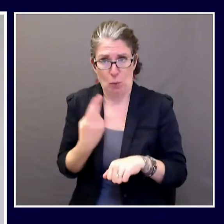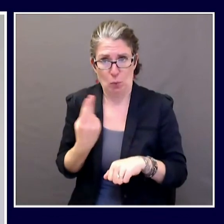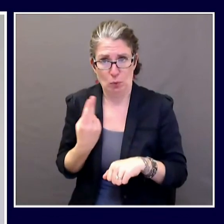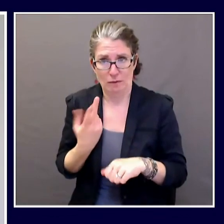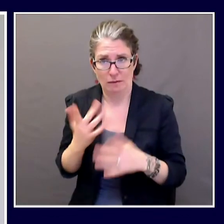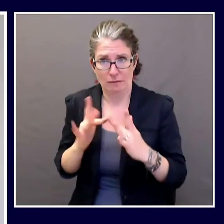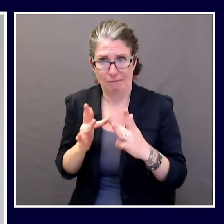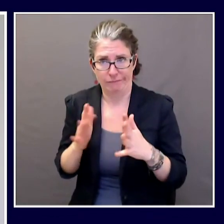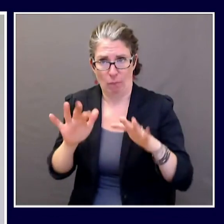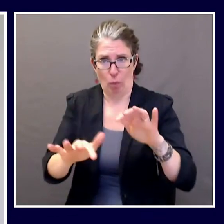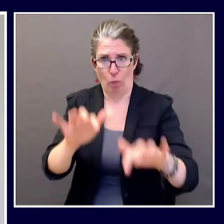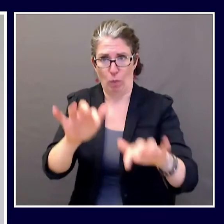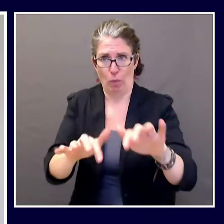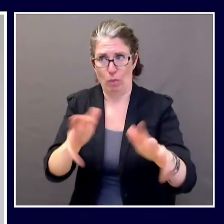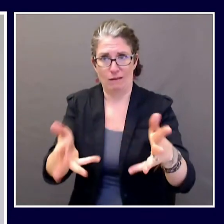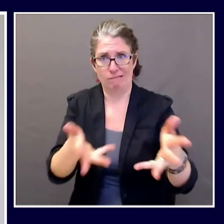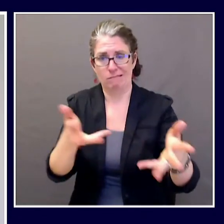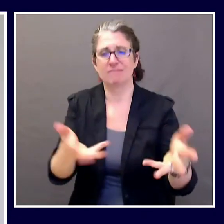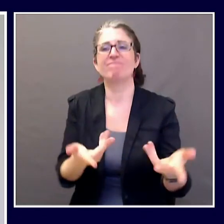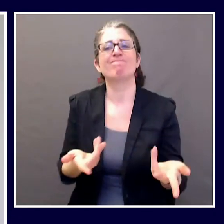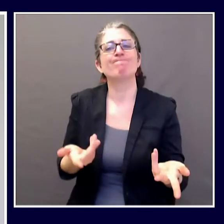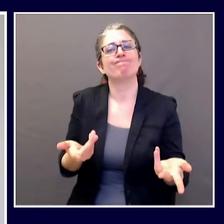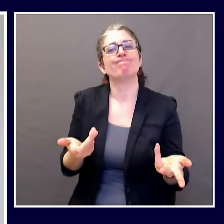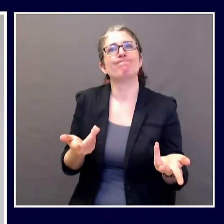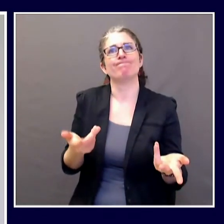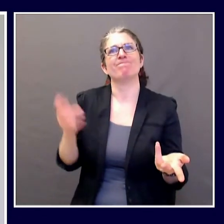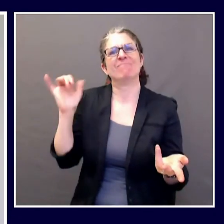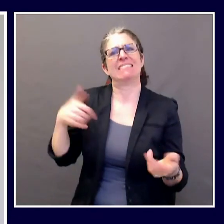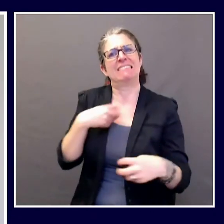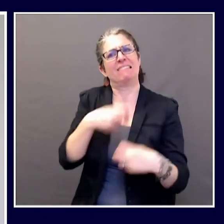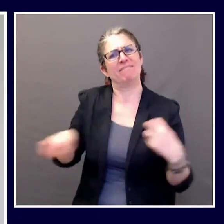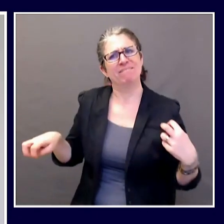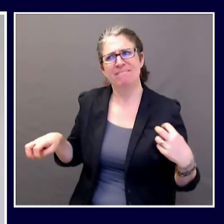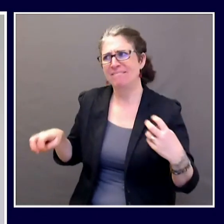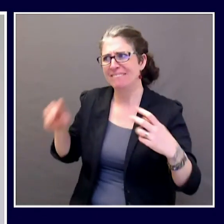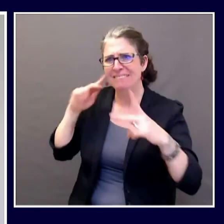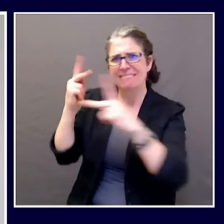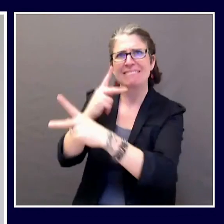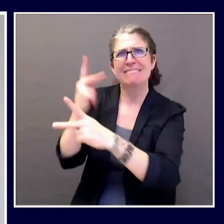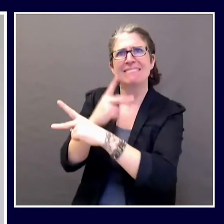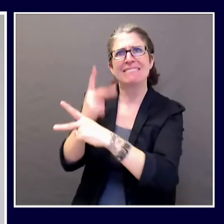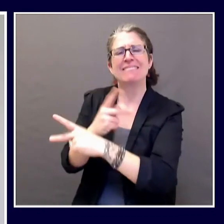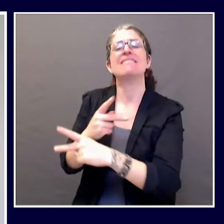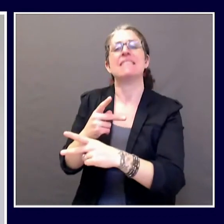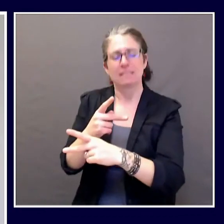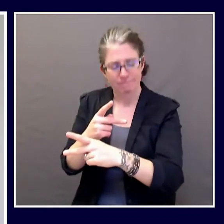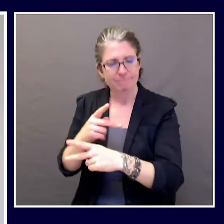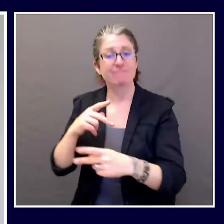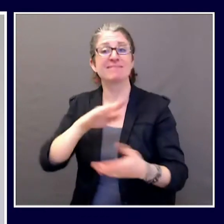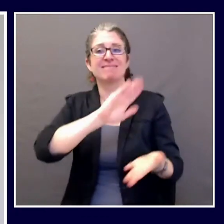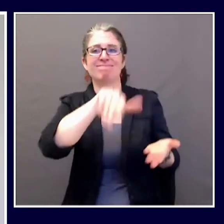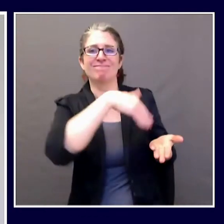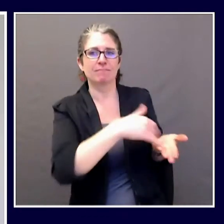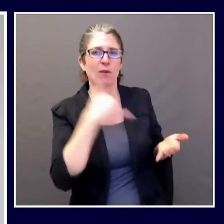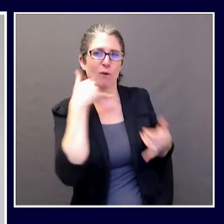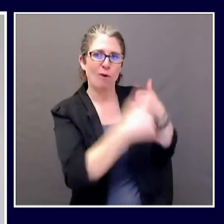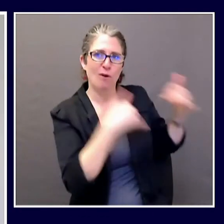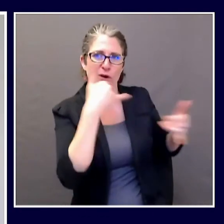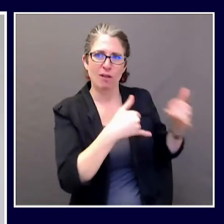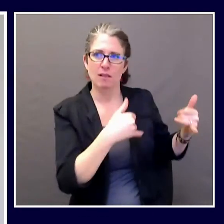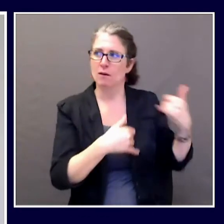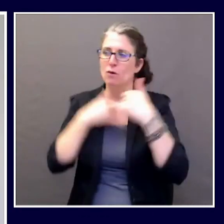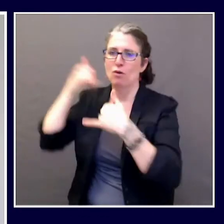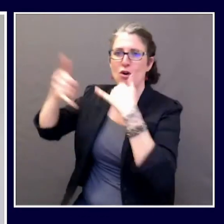including phone-based options for folks to call and schedule that way. The second is rural Mainers generally from